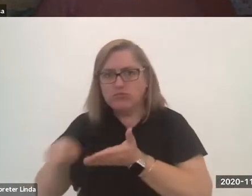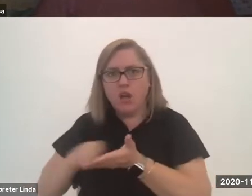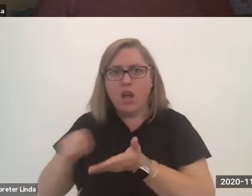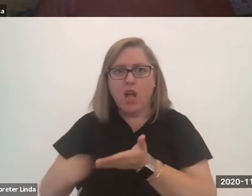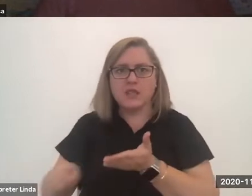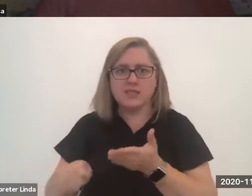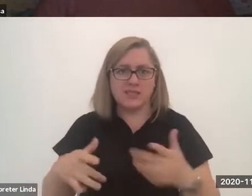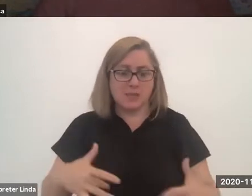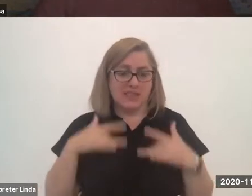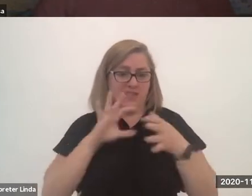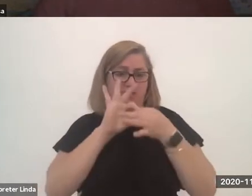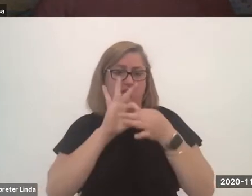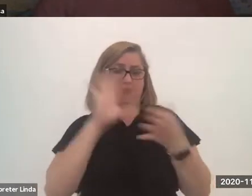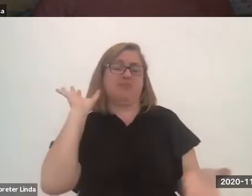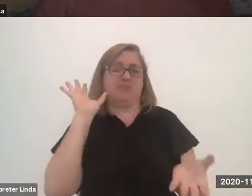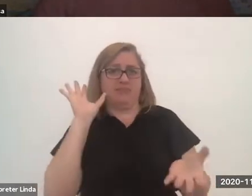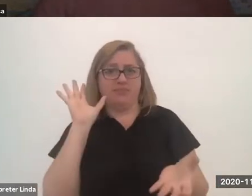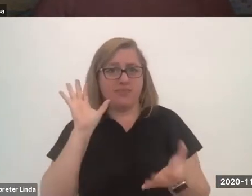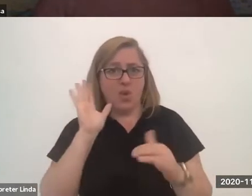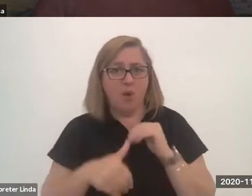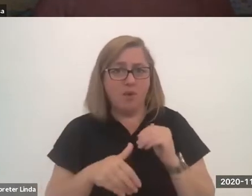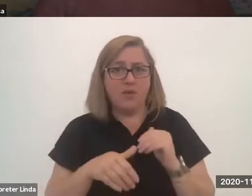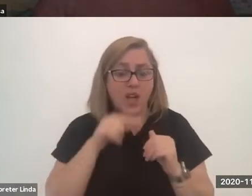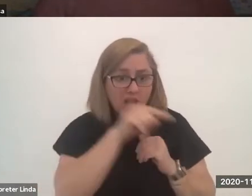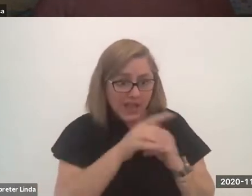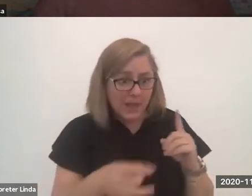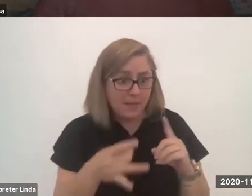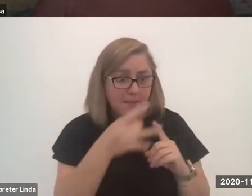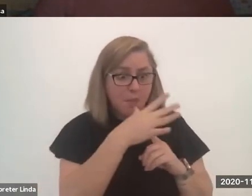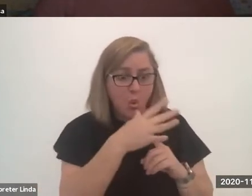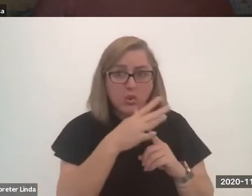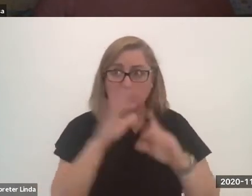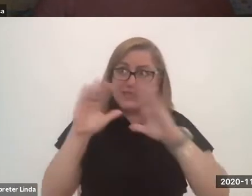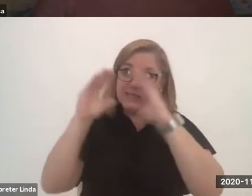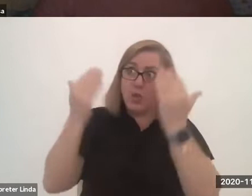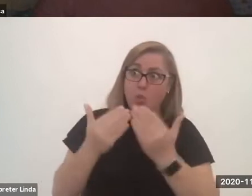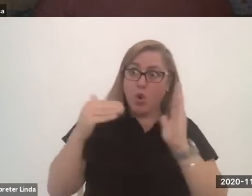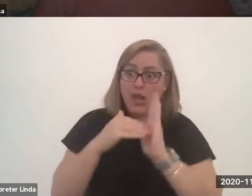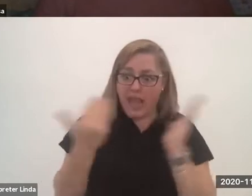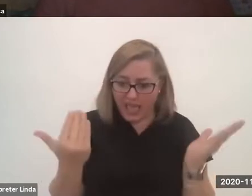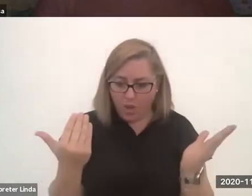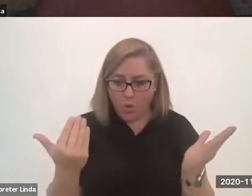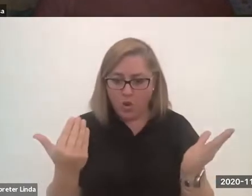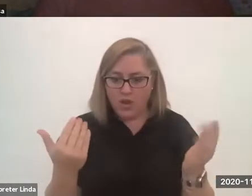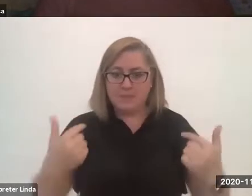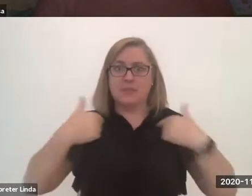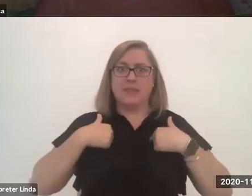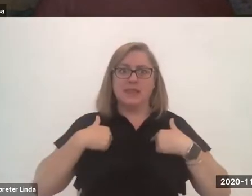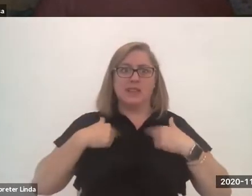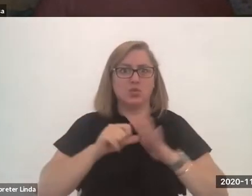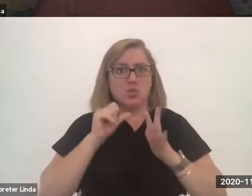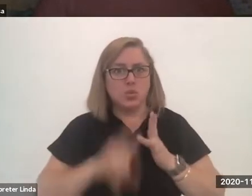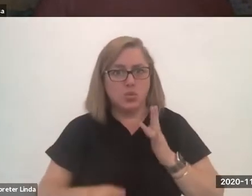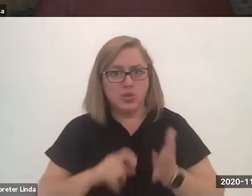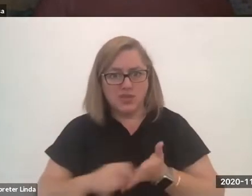dissonance that I feel between what is important in the world right now versus what I'm doing, which seems